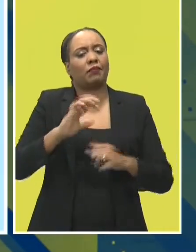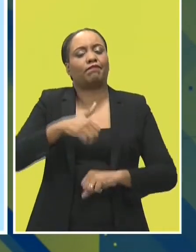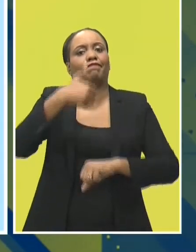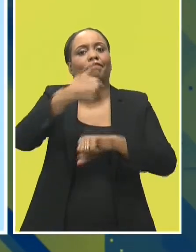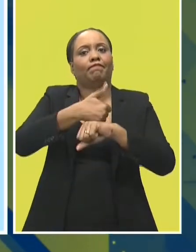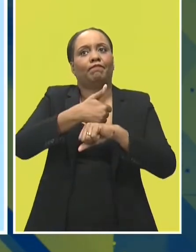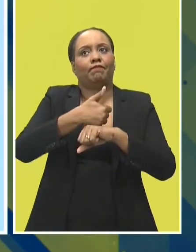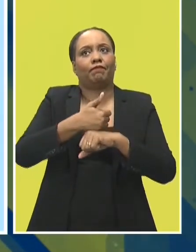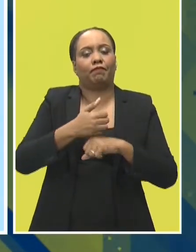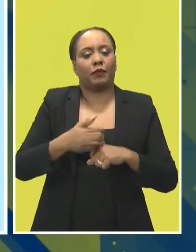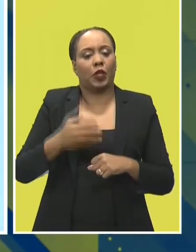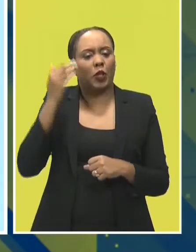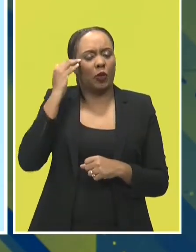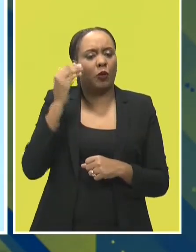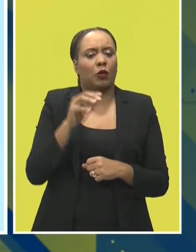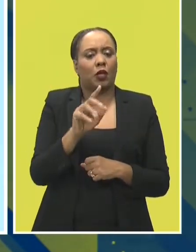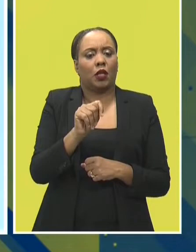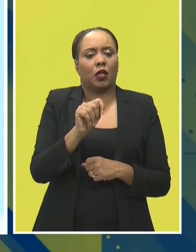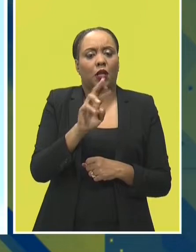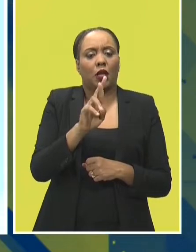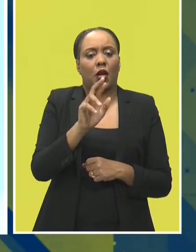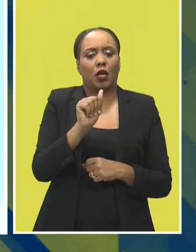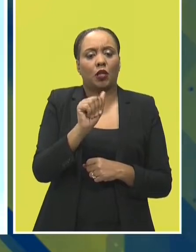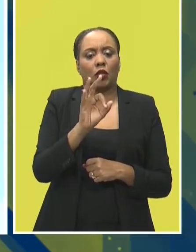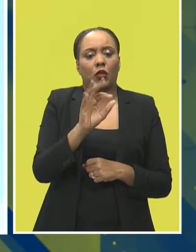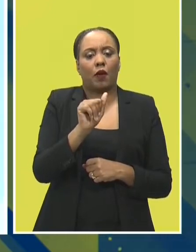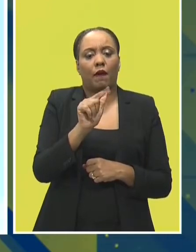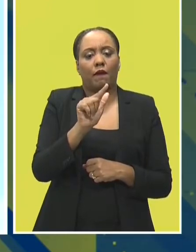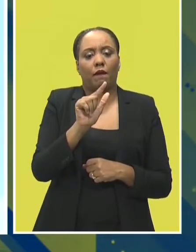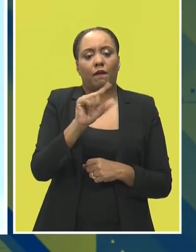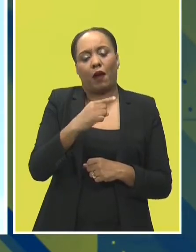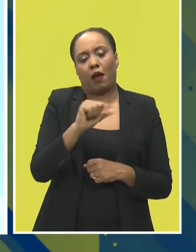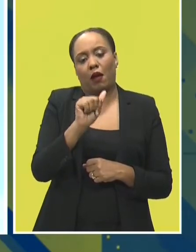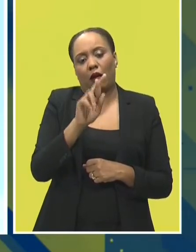And of course, we know Trafalgar Square is today Hero Square.